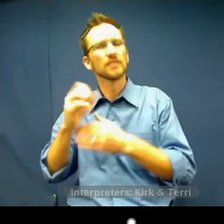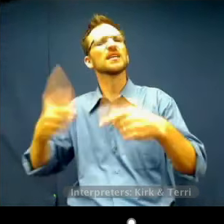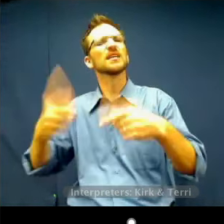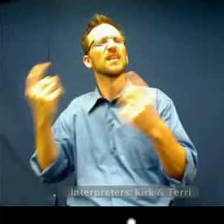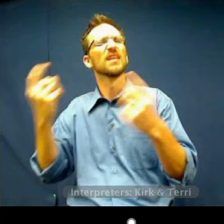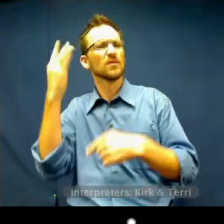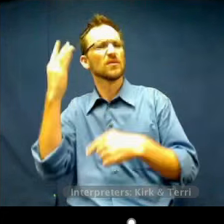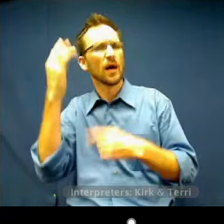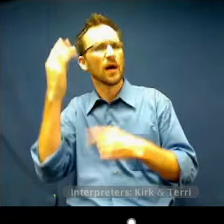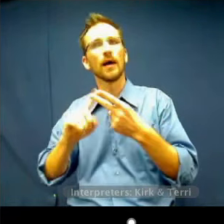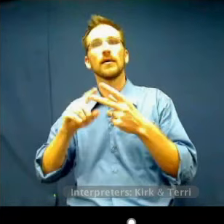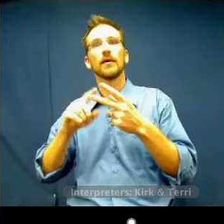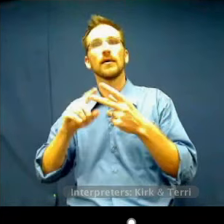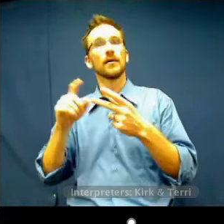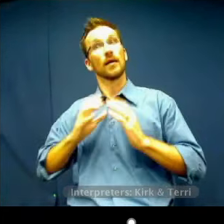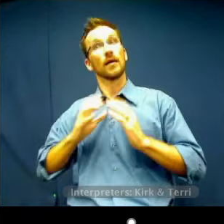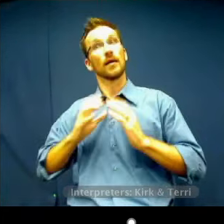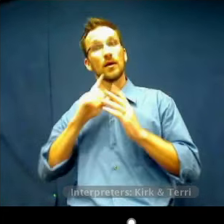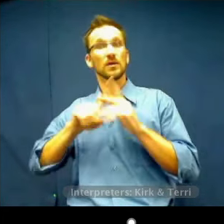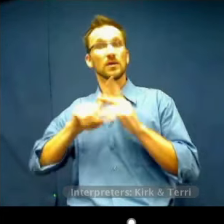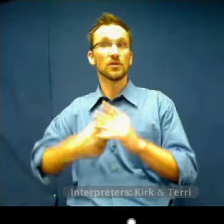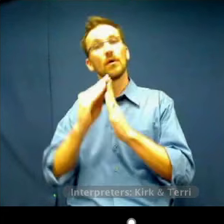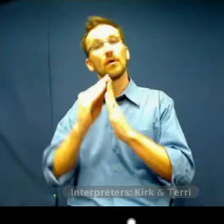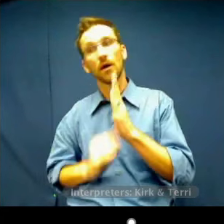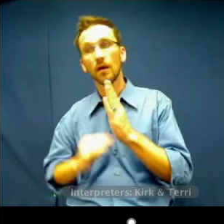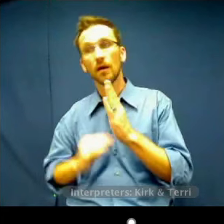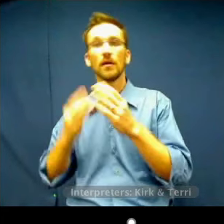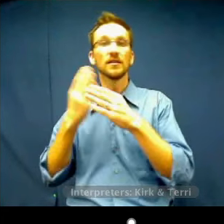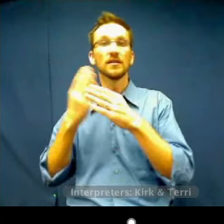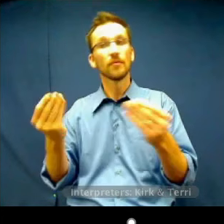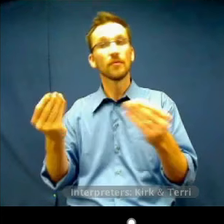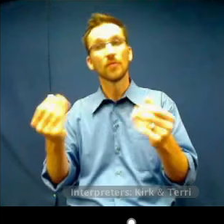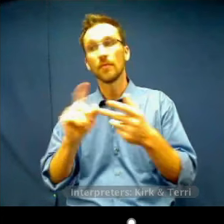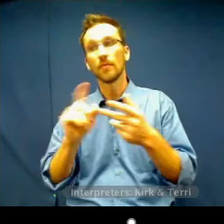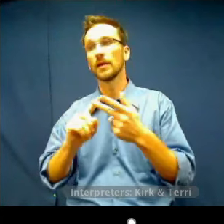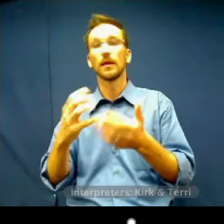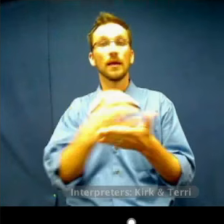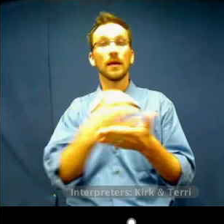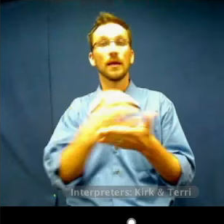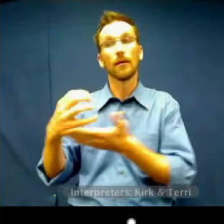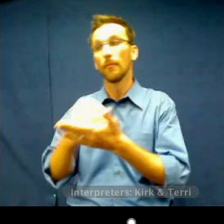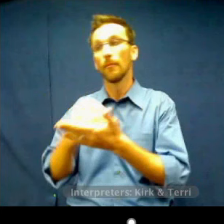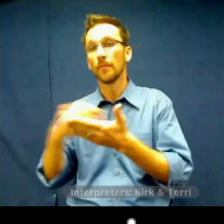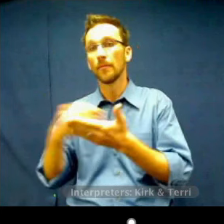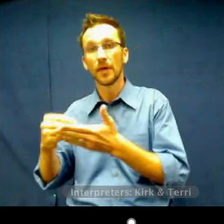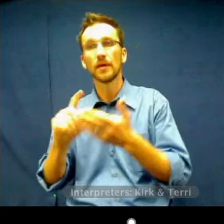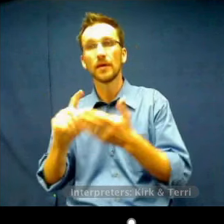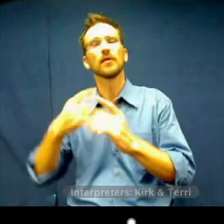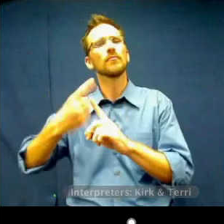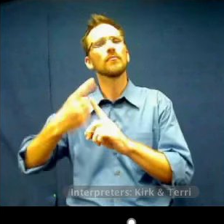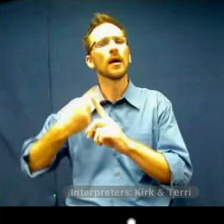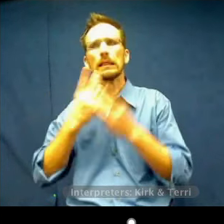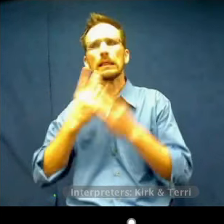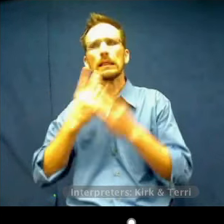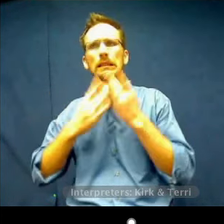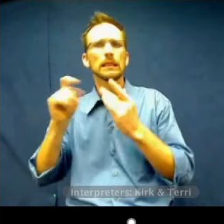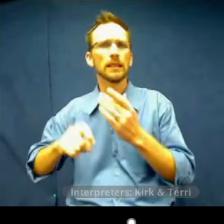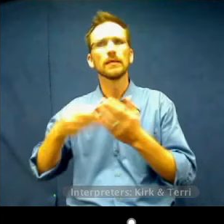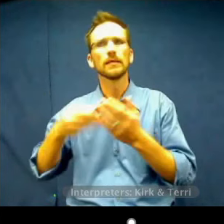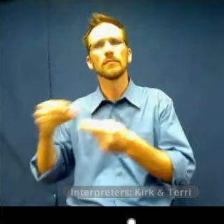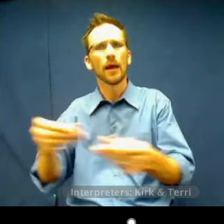the joint statement of marital property, income statements, monthly needs, other financial statements, so there may be